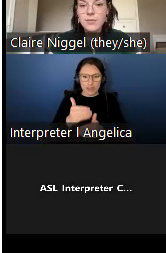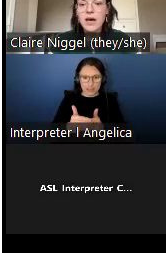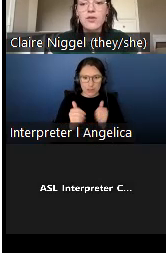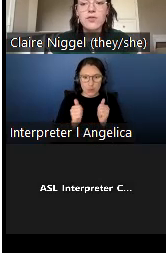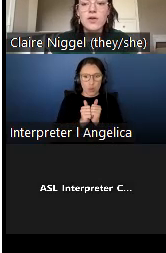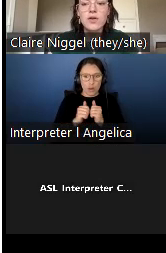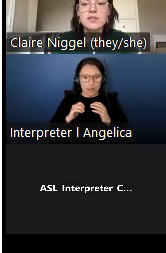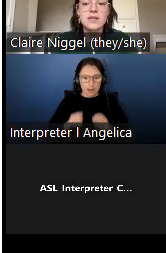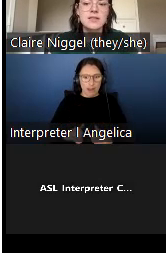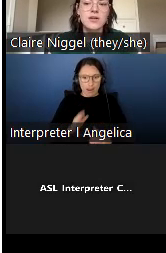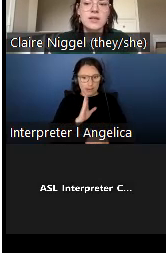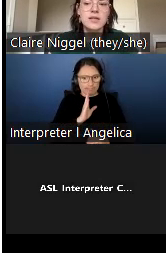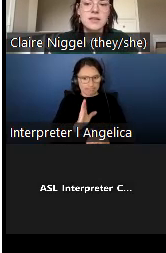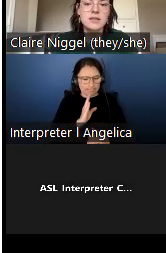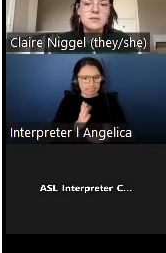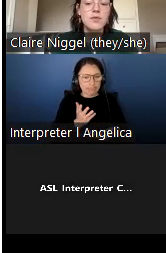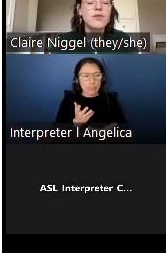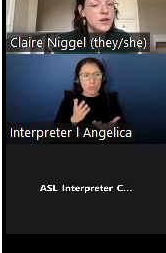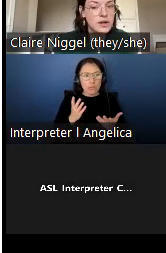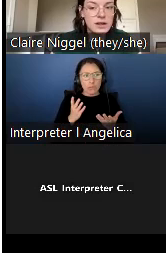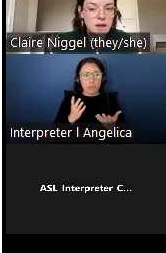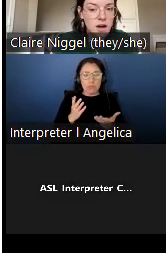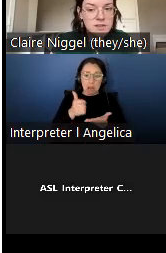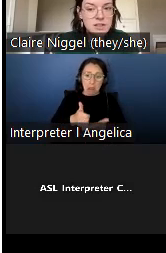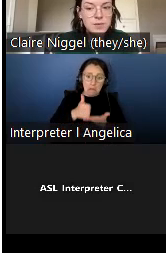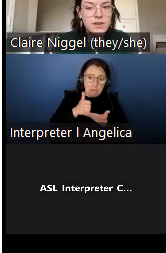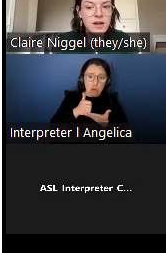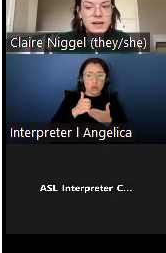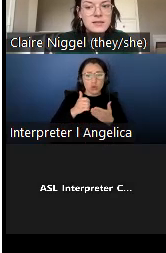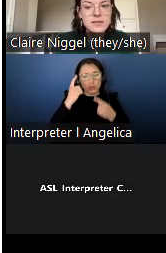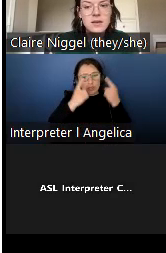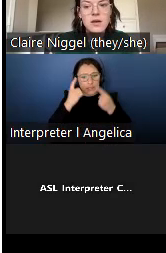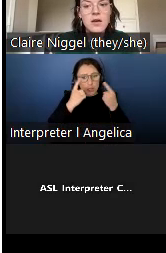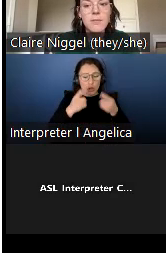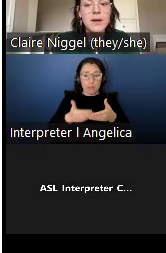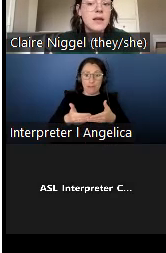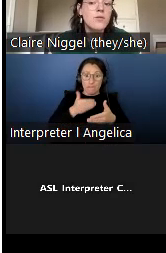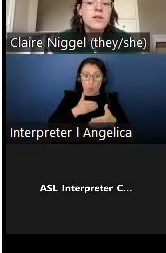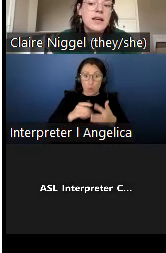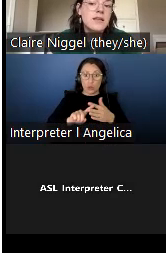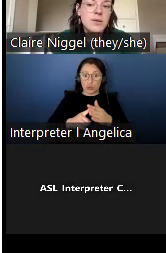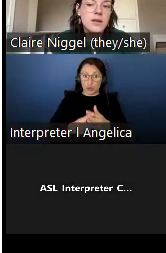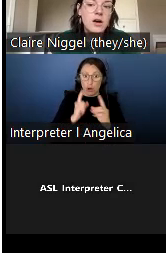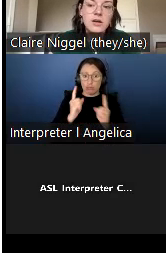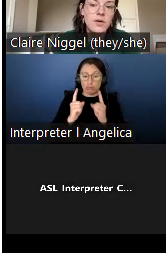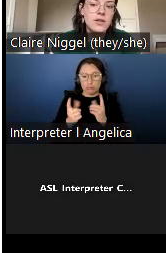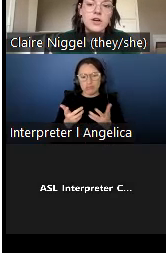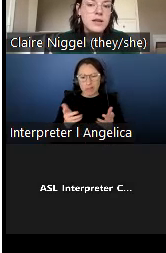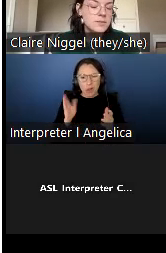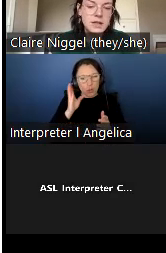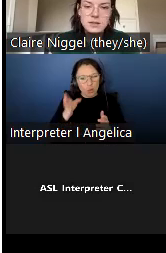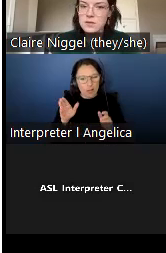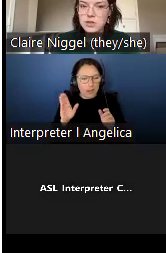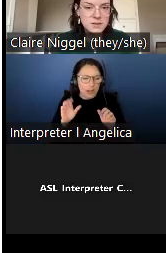find it can be helpful to consider these things before you're in a conversation with clients, but it will likely be an ongoing